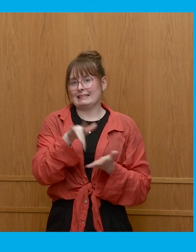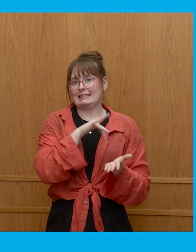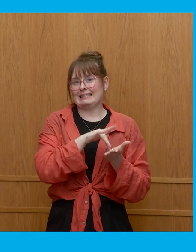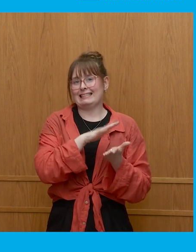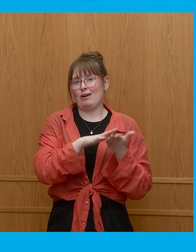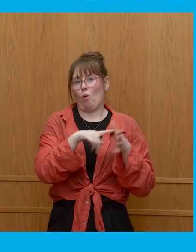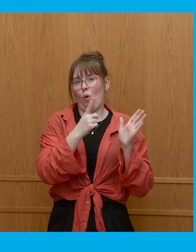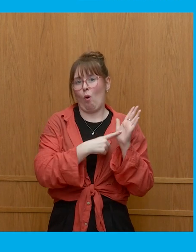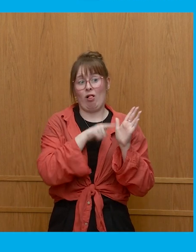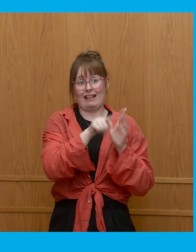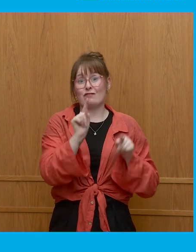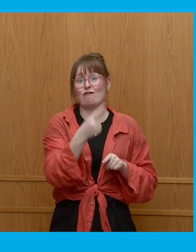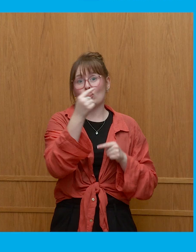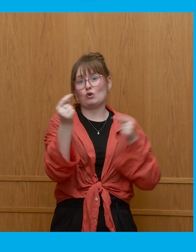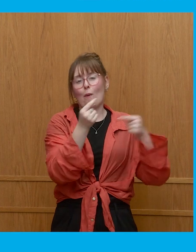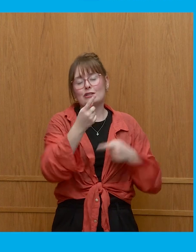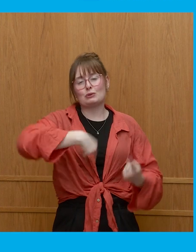first competition we won